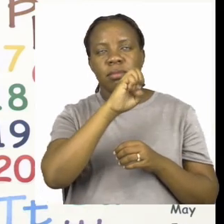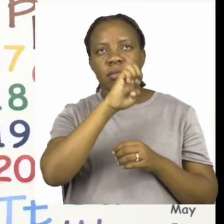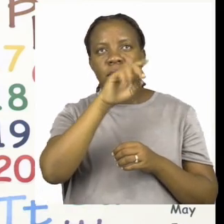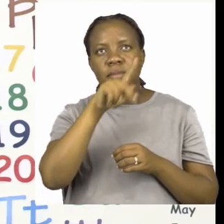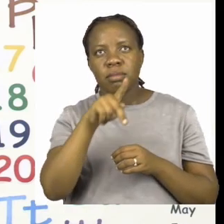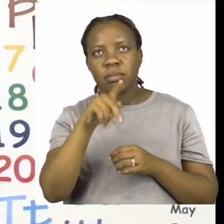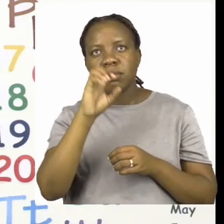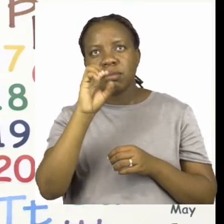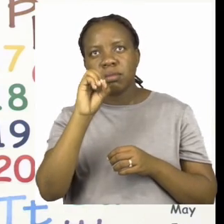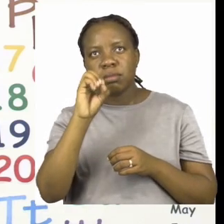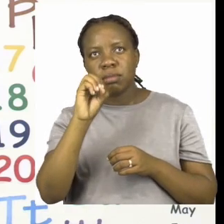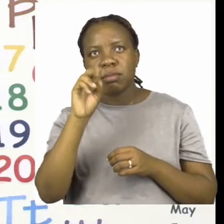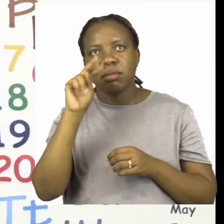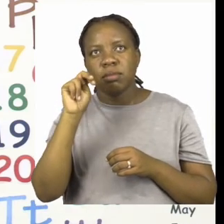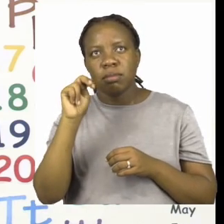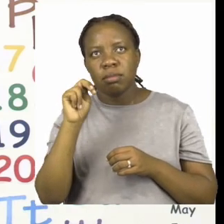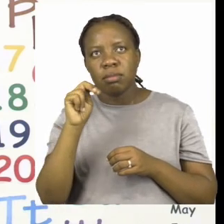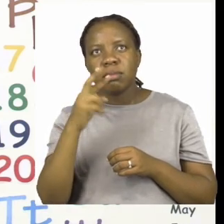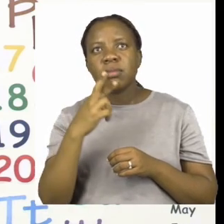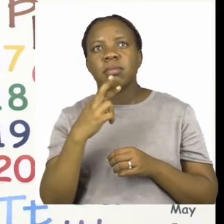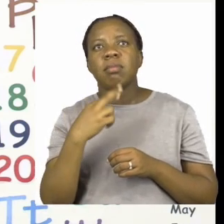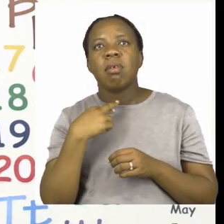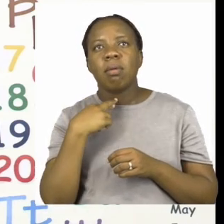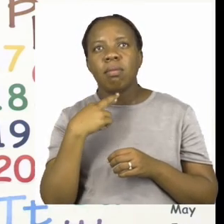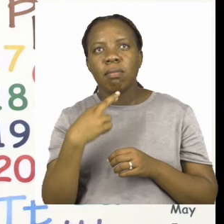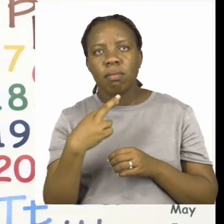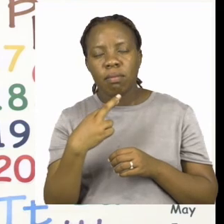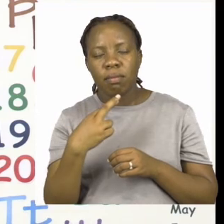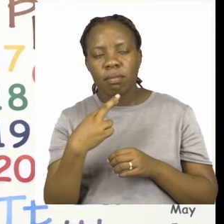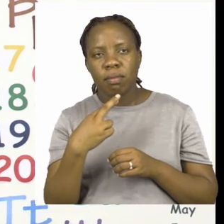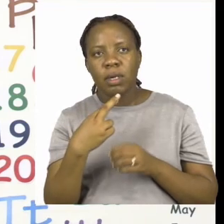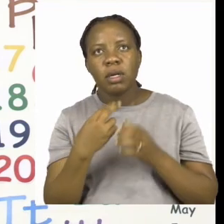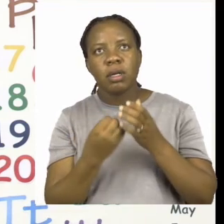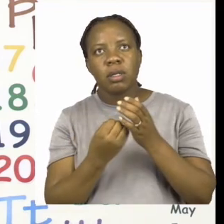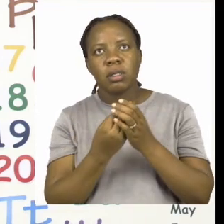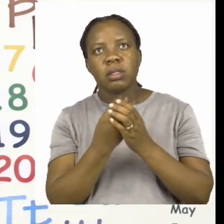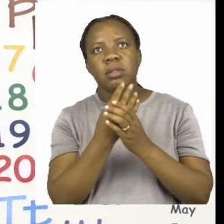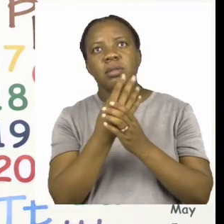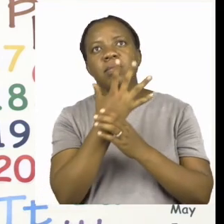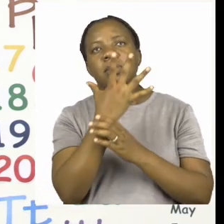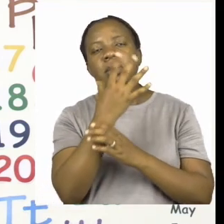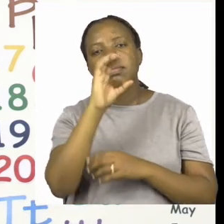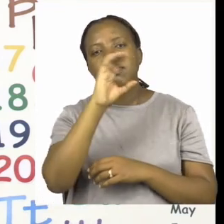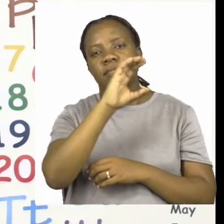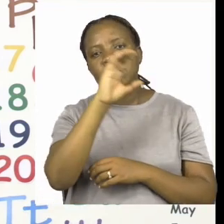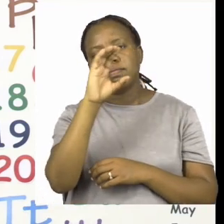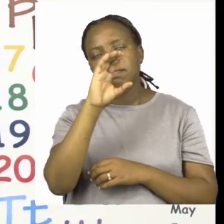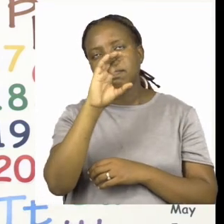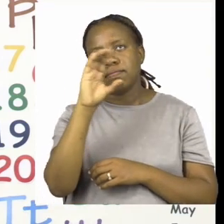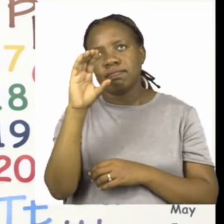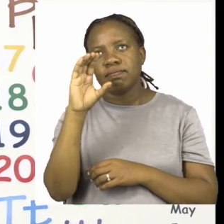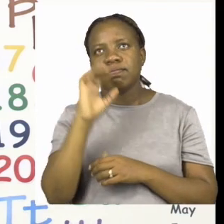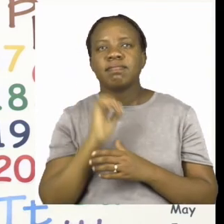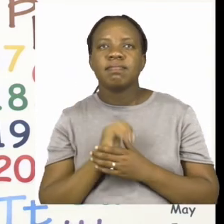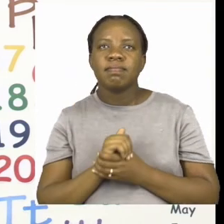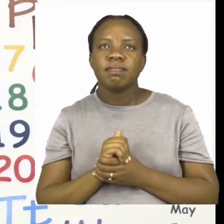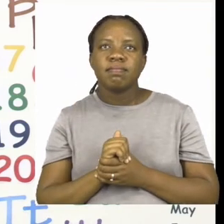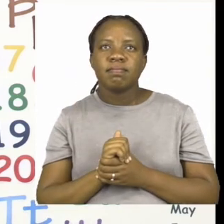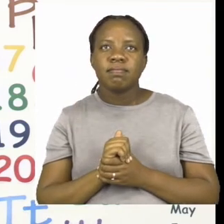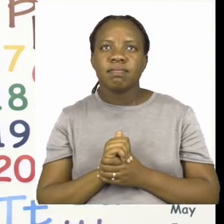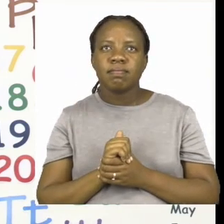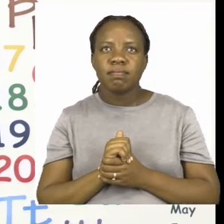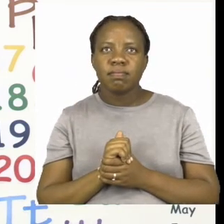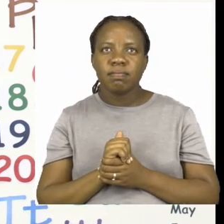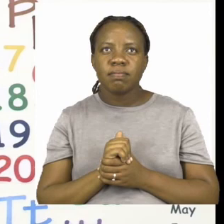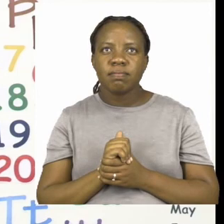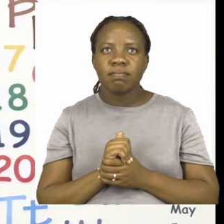October, November are spring months. Now you will see we already made use of